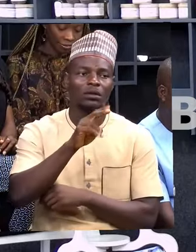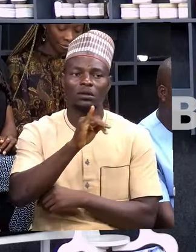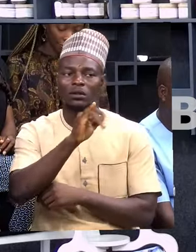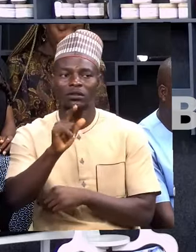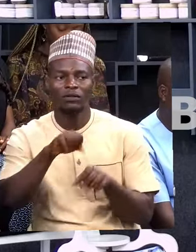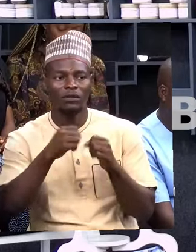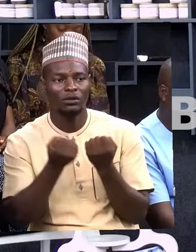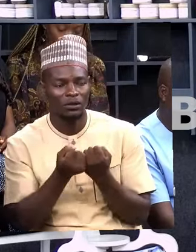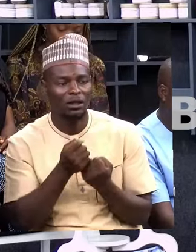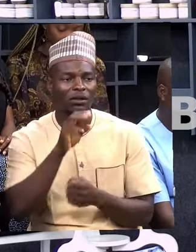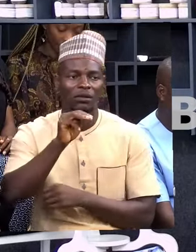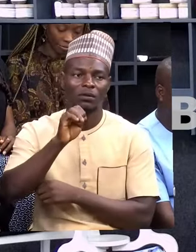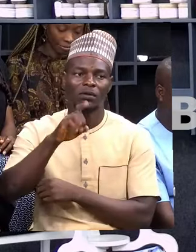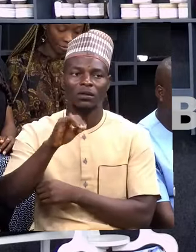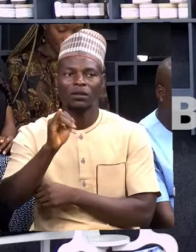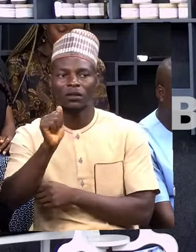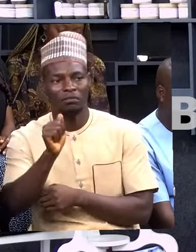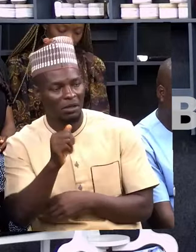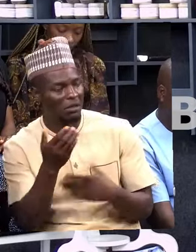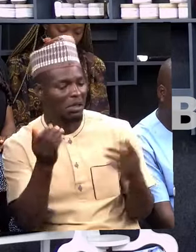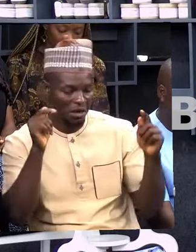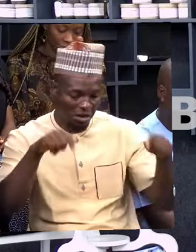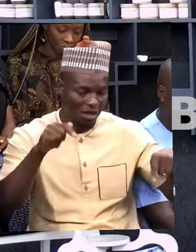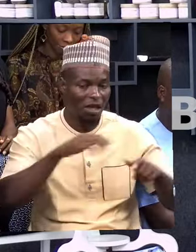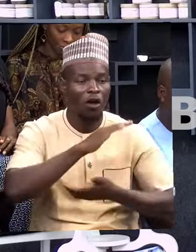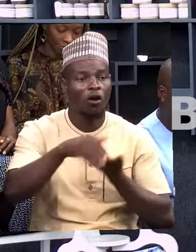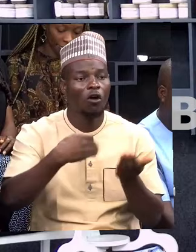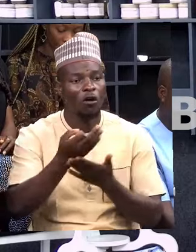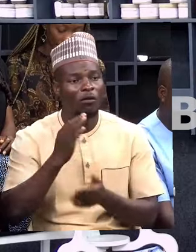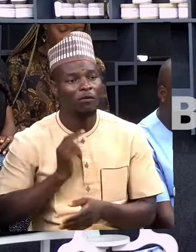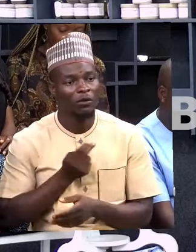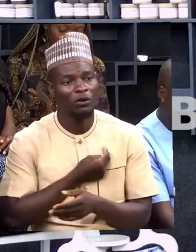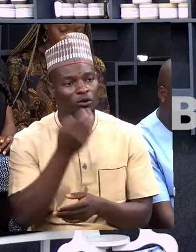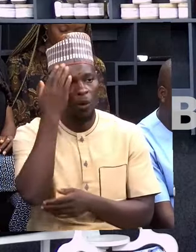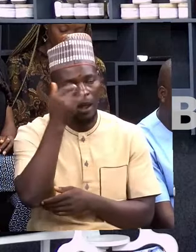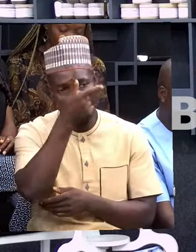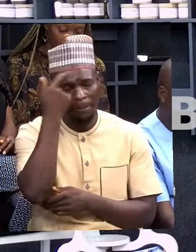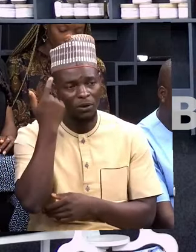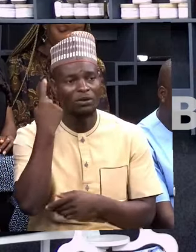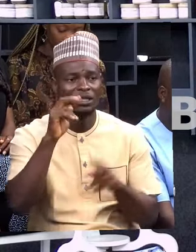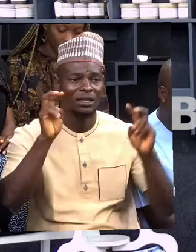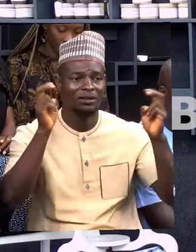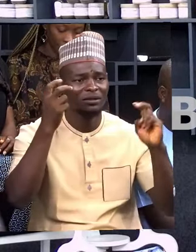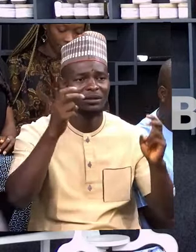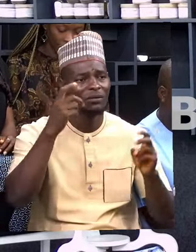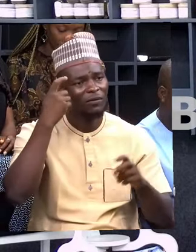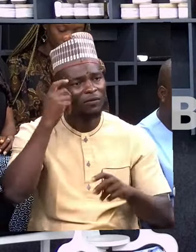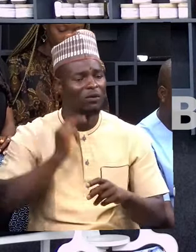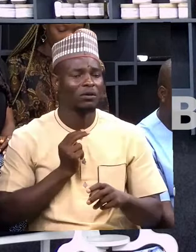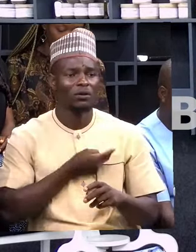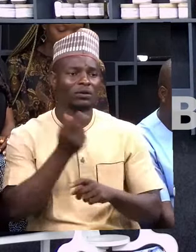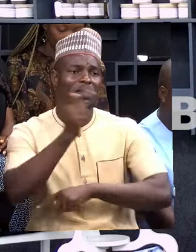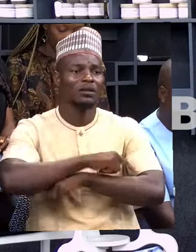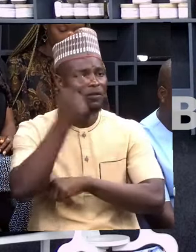media, Brekete. All of us. Why? Because the team where we talk, a day for all. So that maybe we